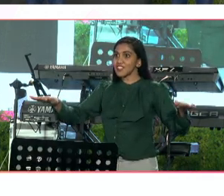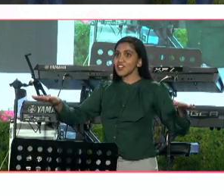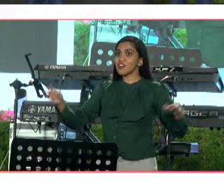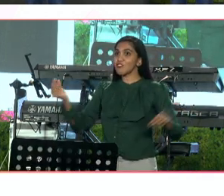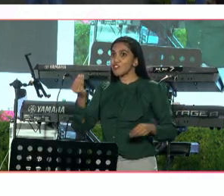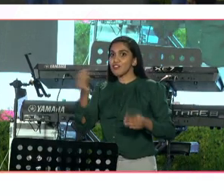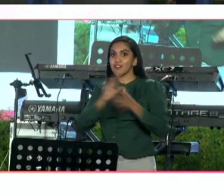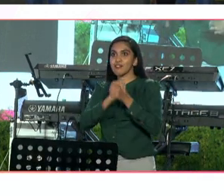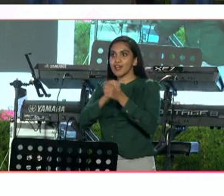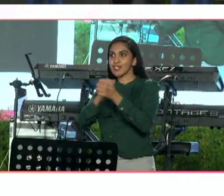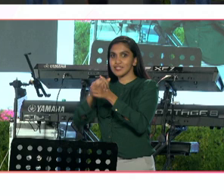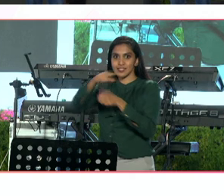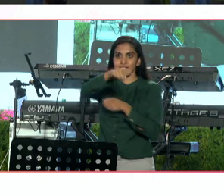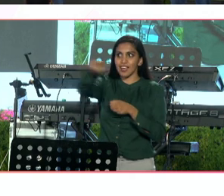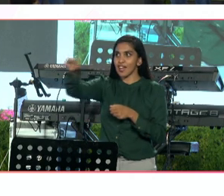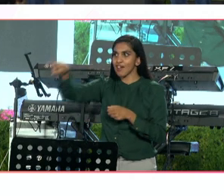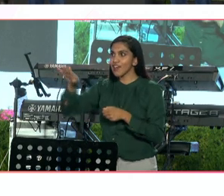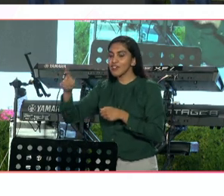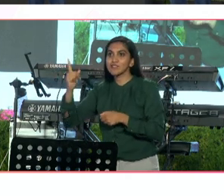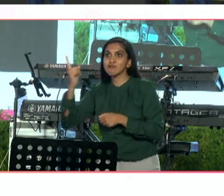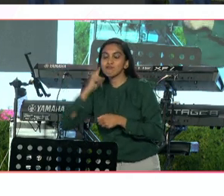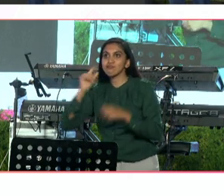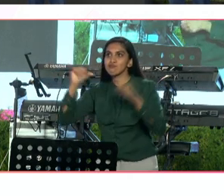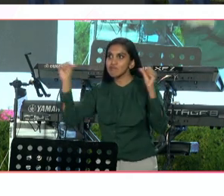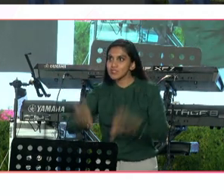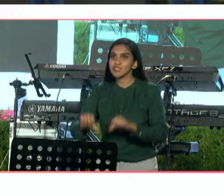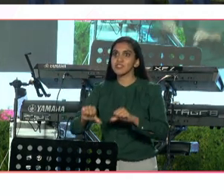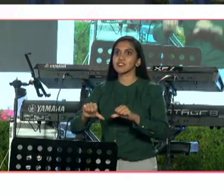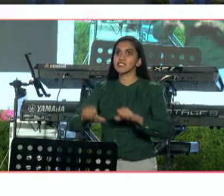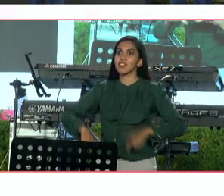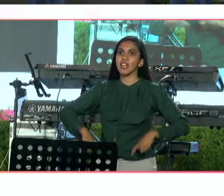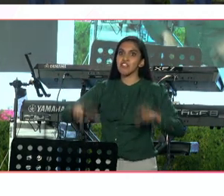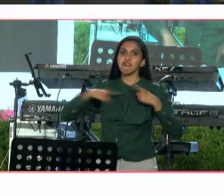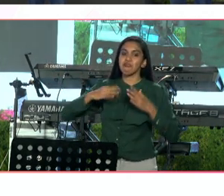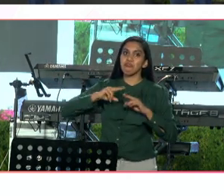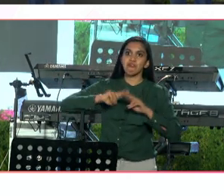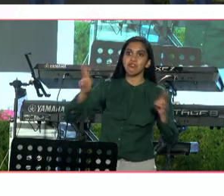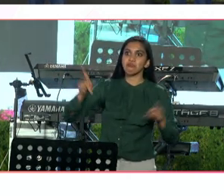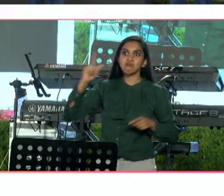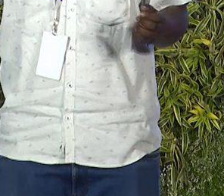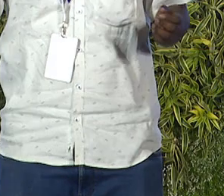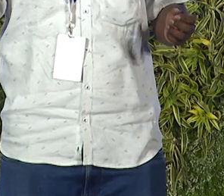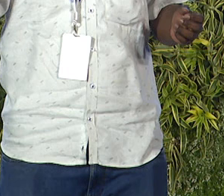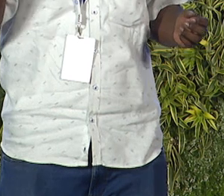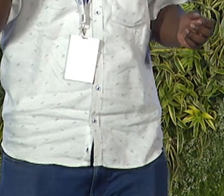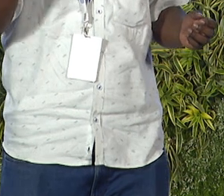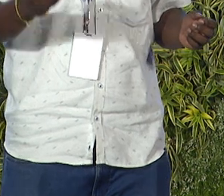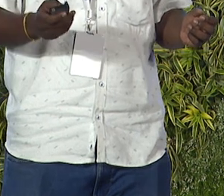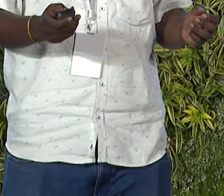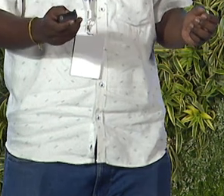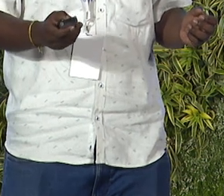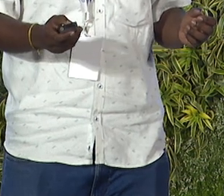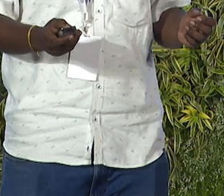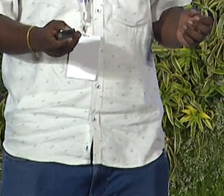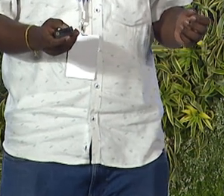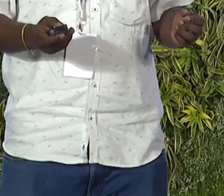who we have here who could not able to hear all their life. So we are Raman and Lakshman, aspire to remove silence